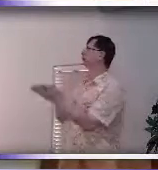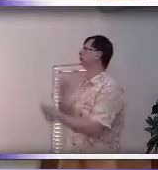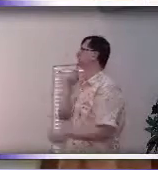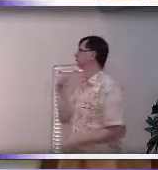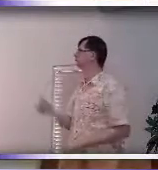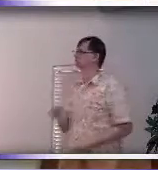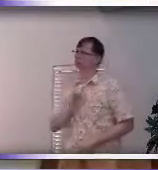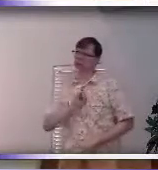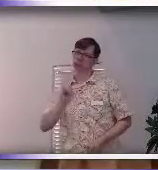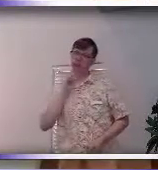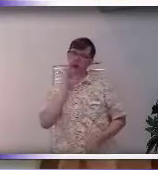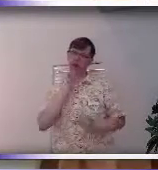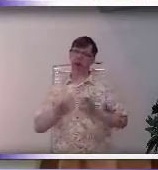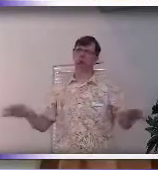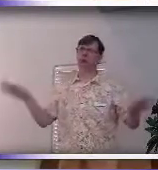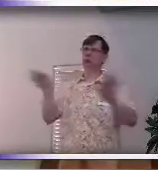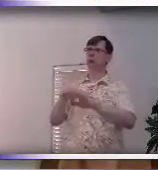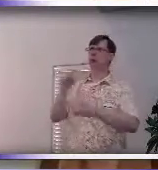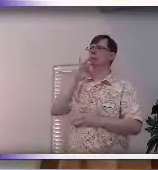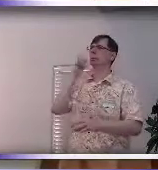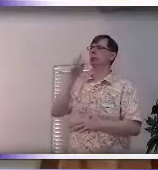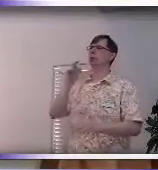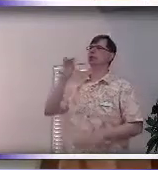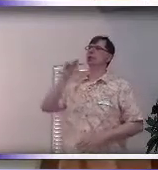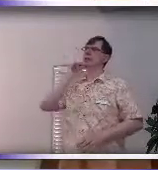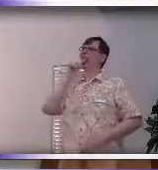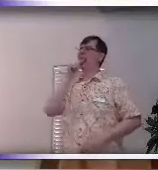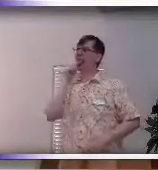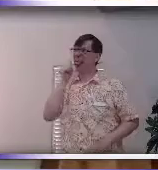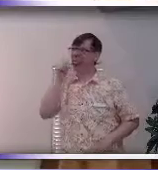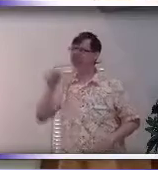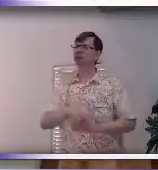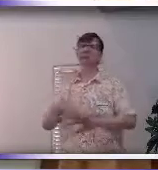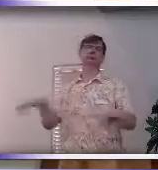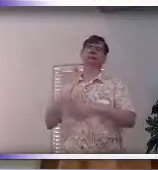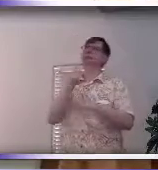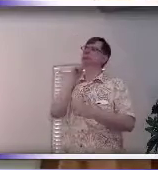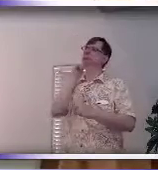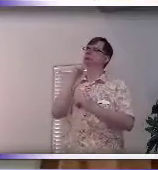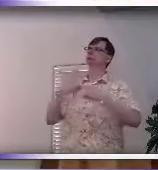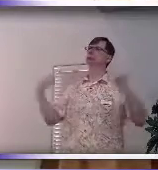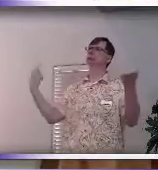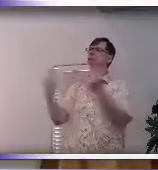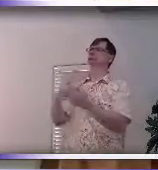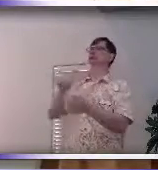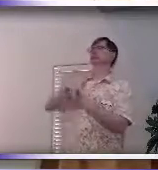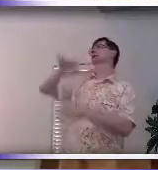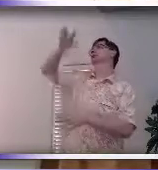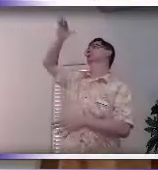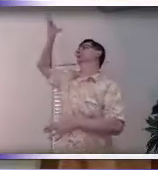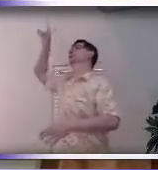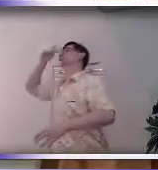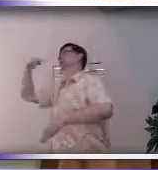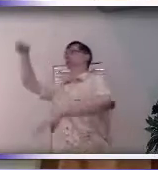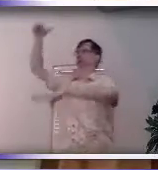I don't know where they get the pink lemons for pink lemonade, okay, guys? Nor do I know how flies land on the ceiling.